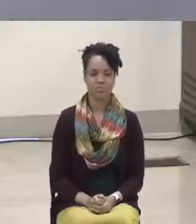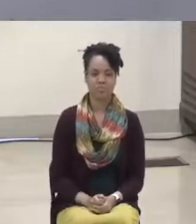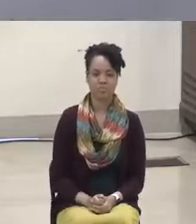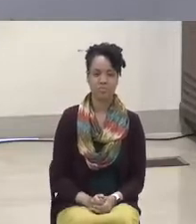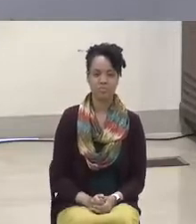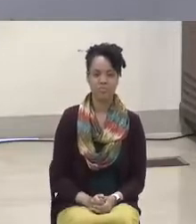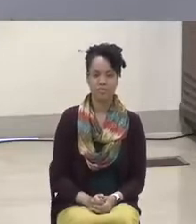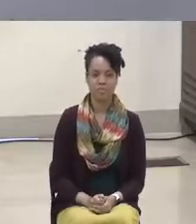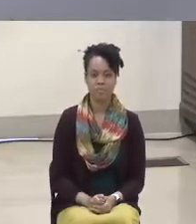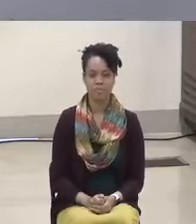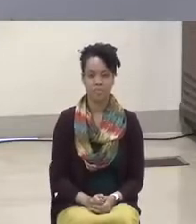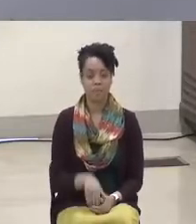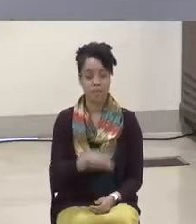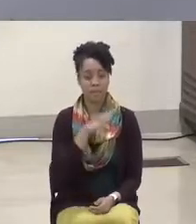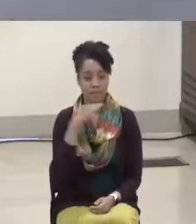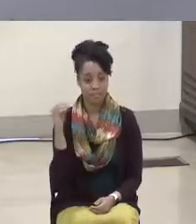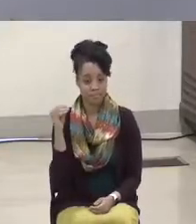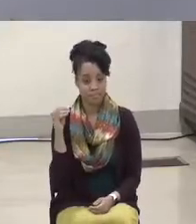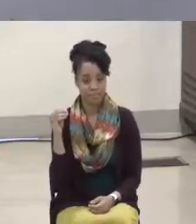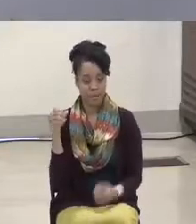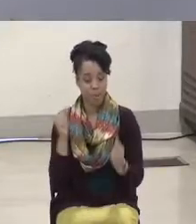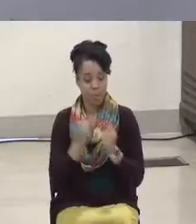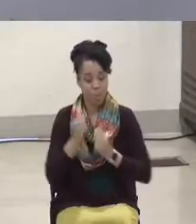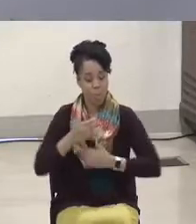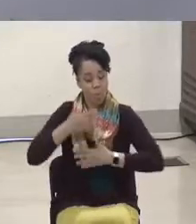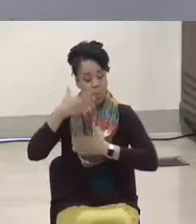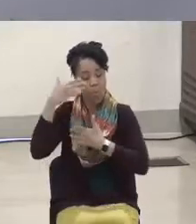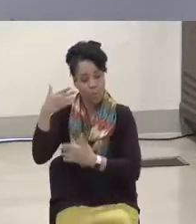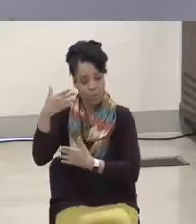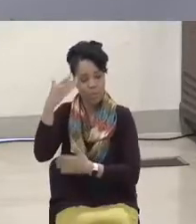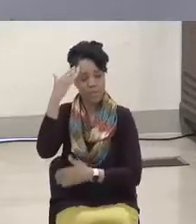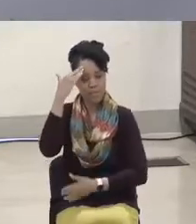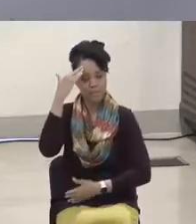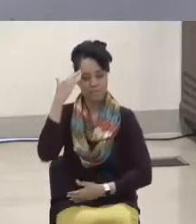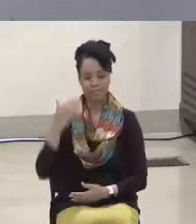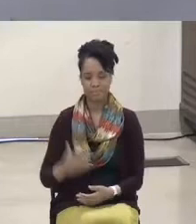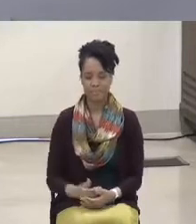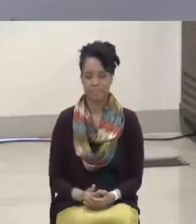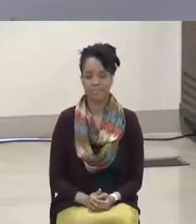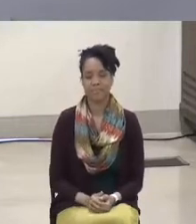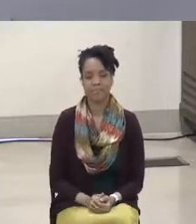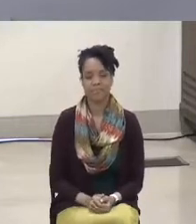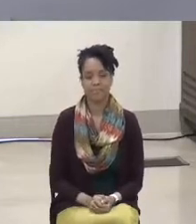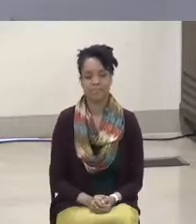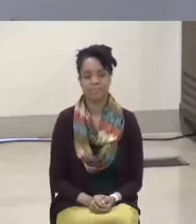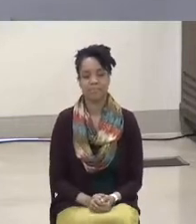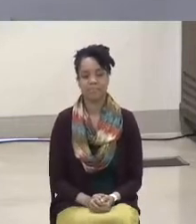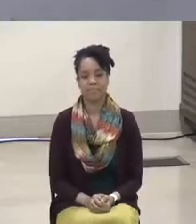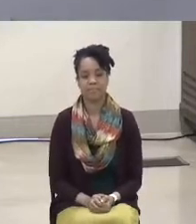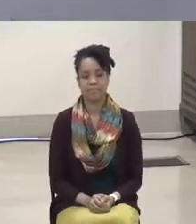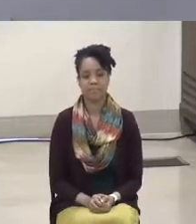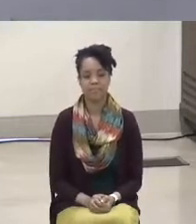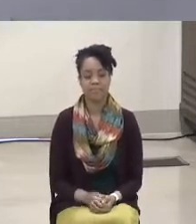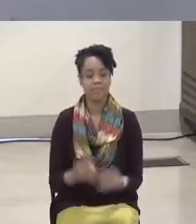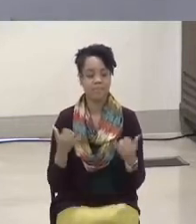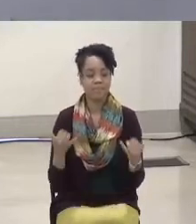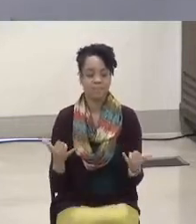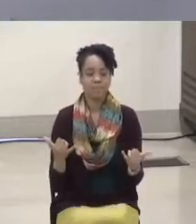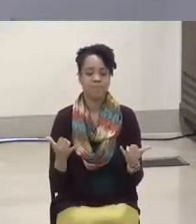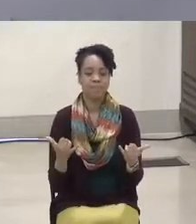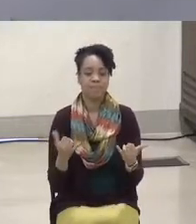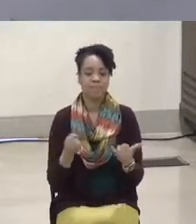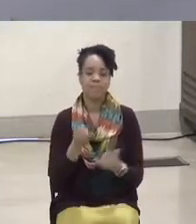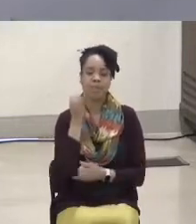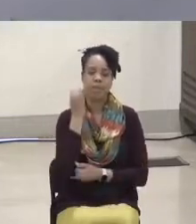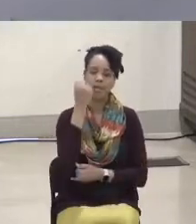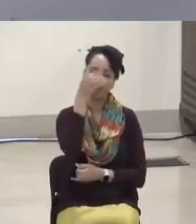todo corazón, And with a willing mind. con un corazón dispuesto. Now, if